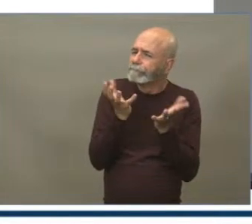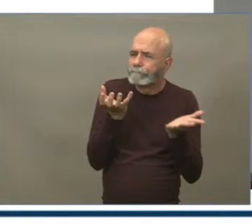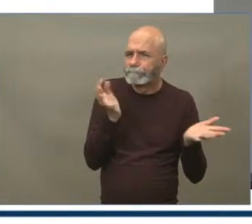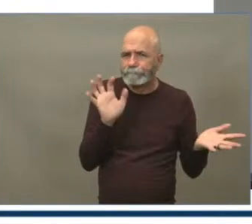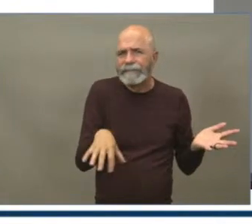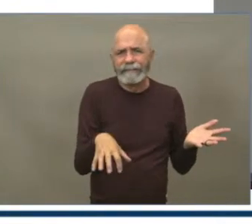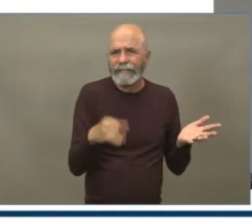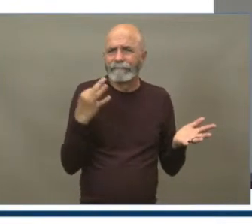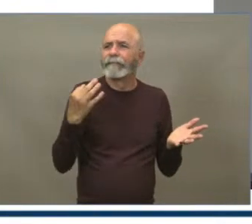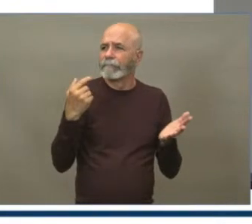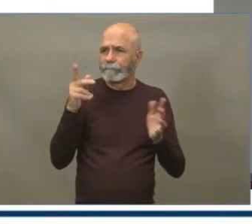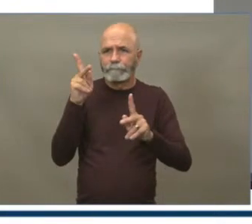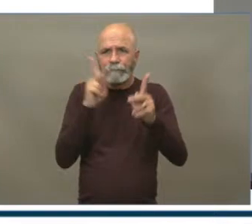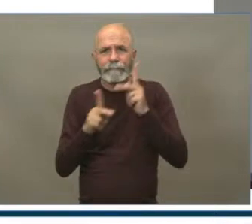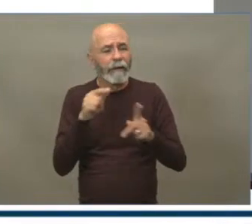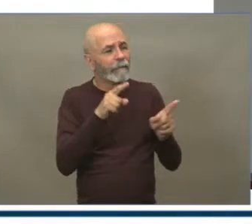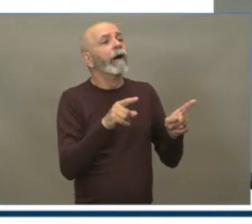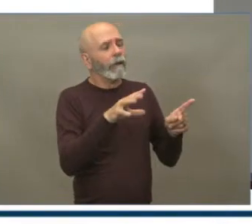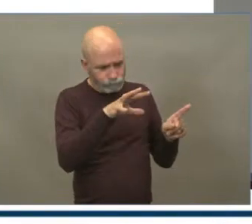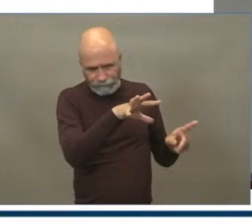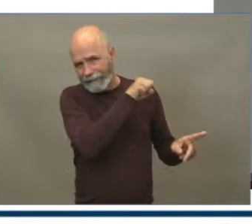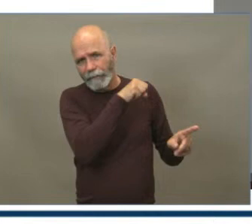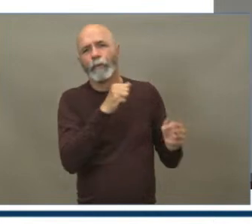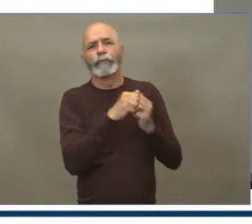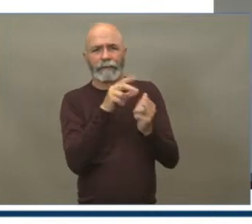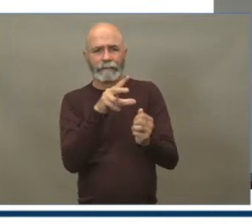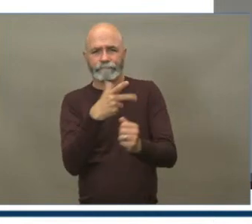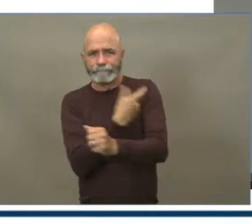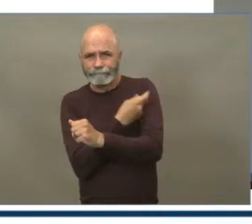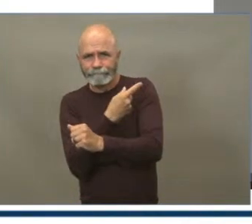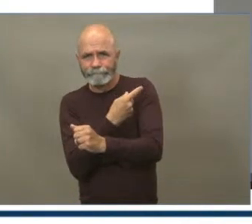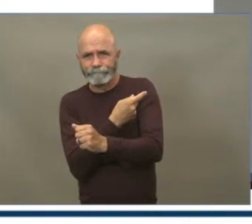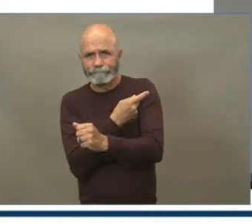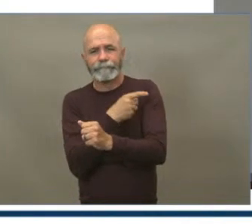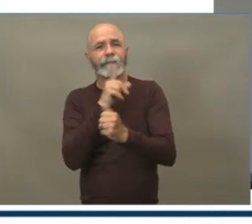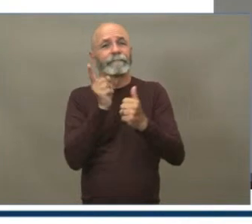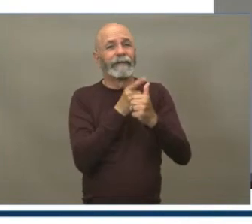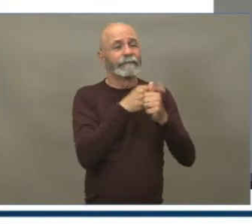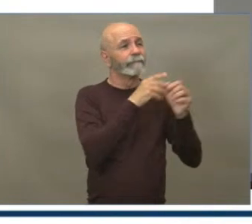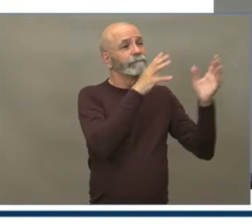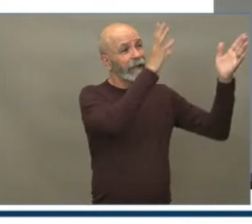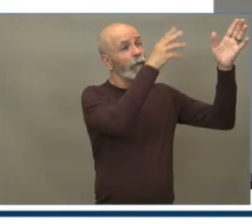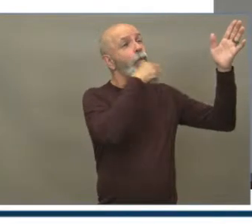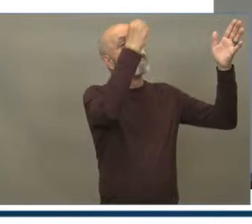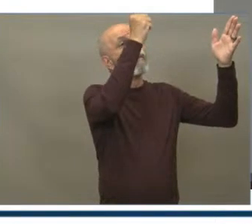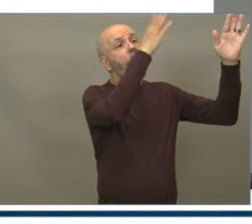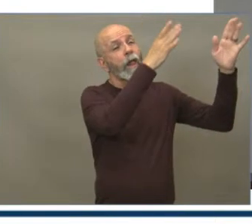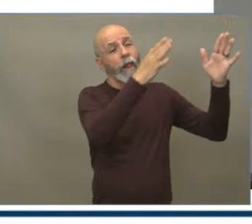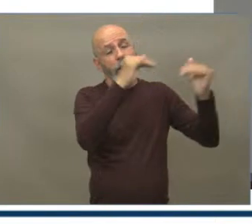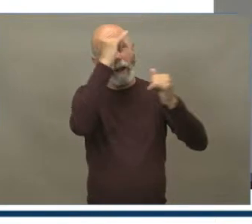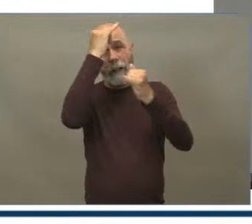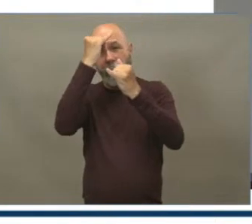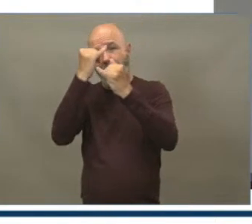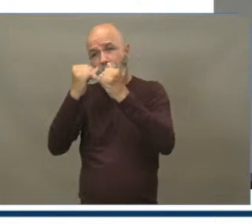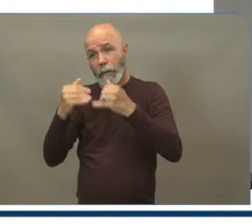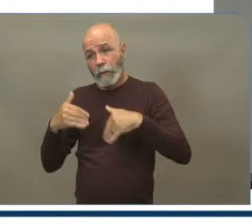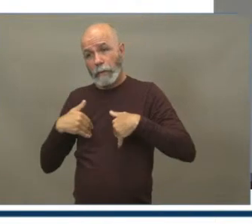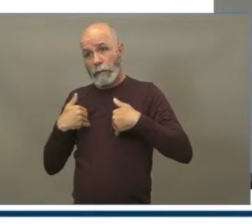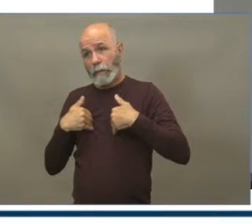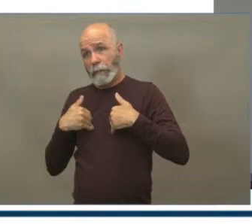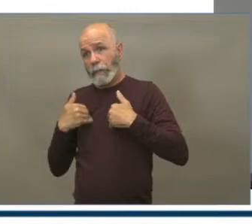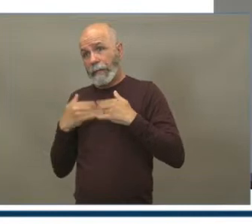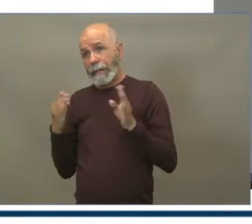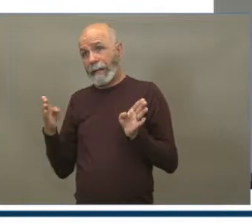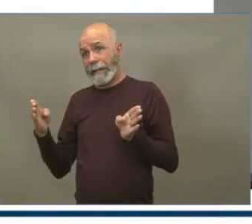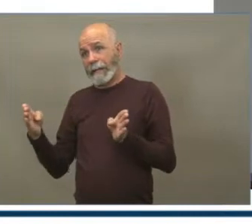uptake of vaccine as we go down to the younger age cohorts who are historically, perhaps